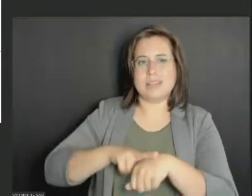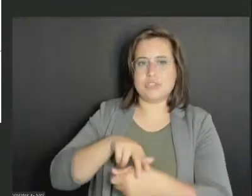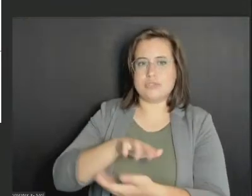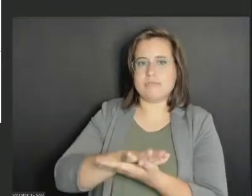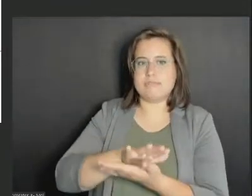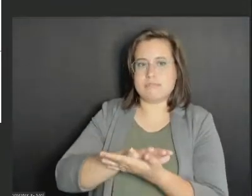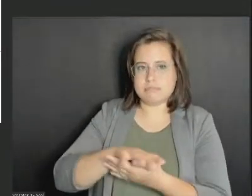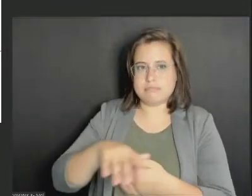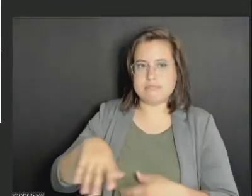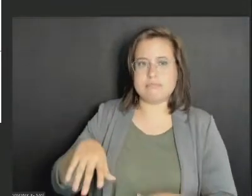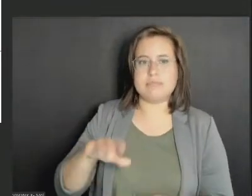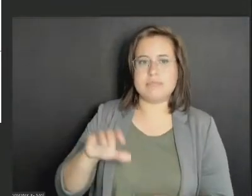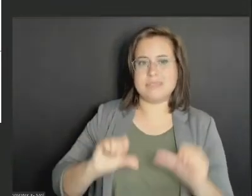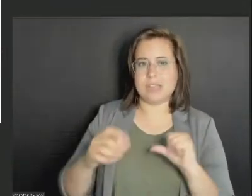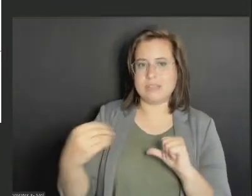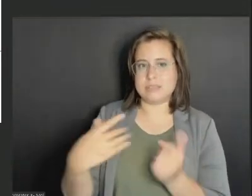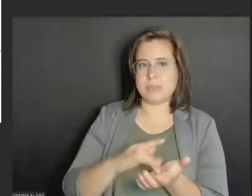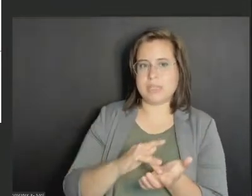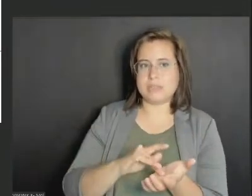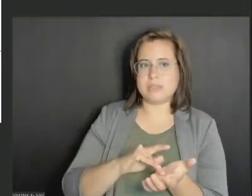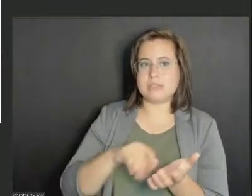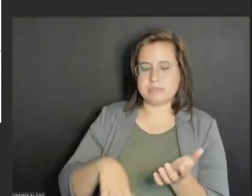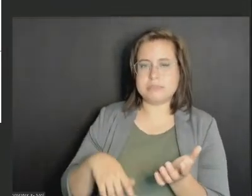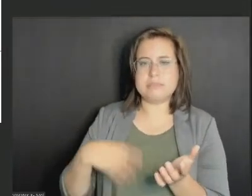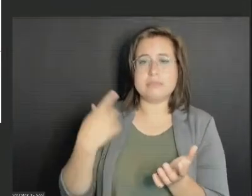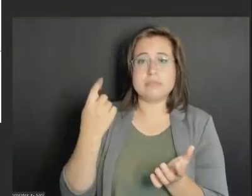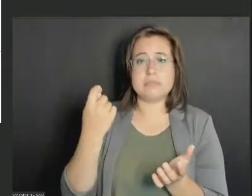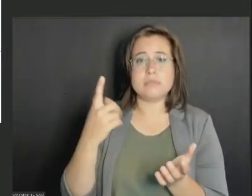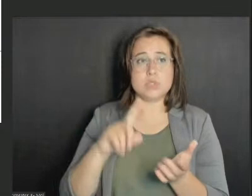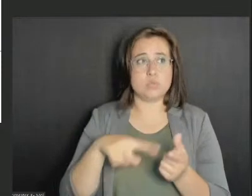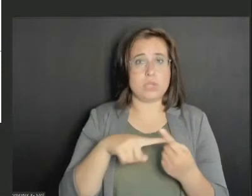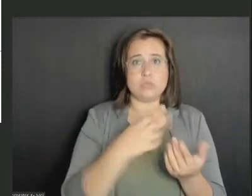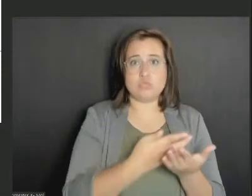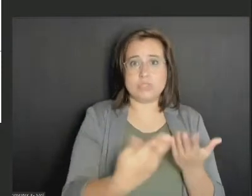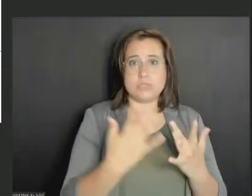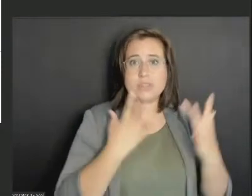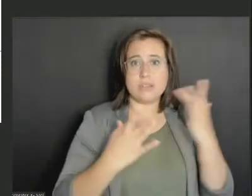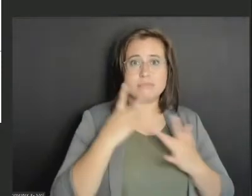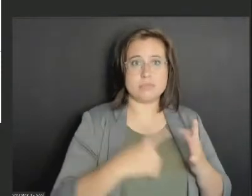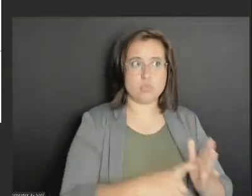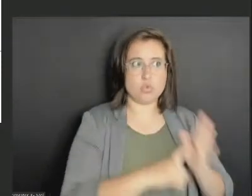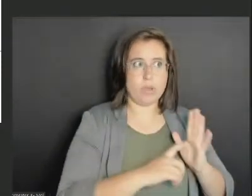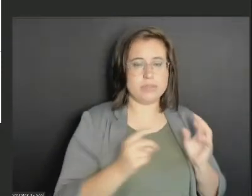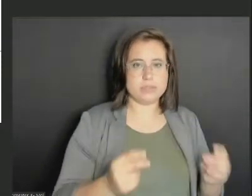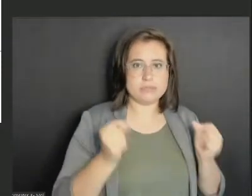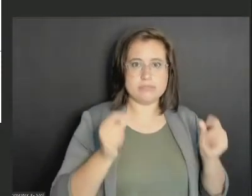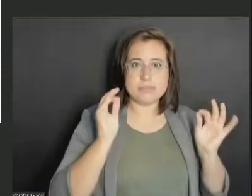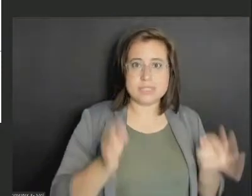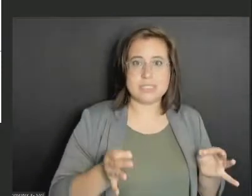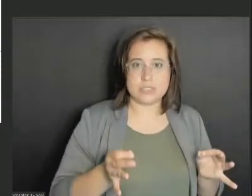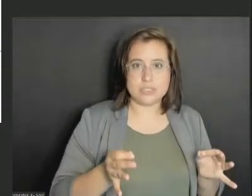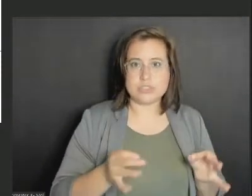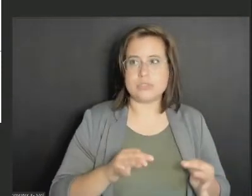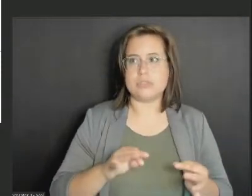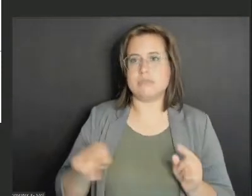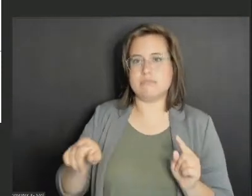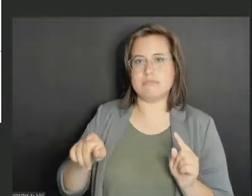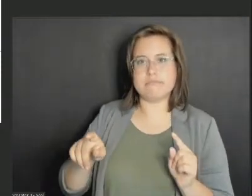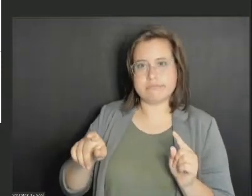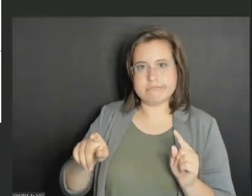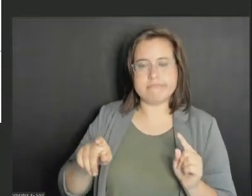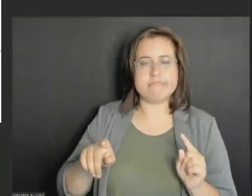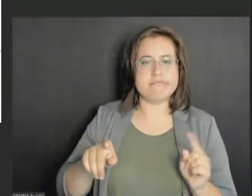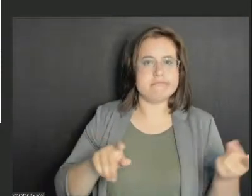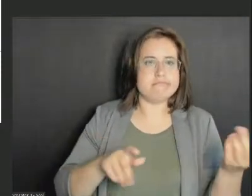of care occur when the degree of resource shortage requires decisions that place a patient or provider at risk of a